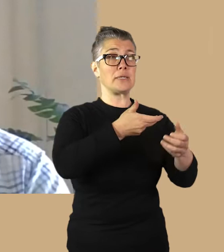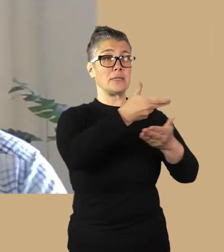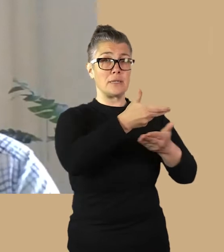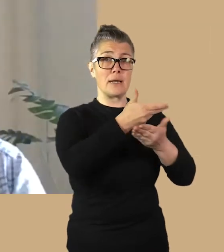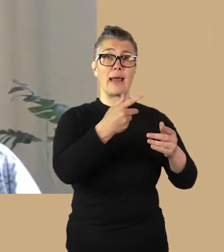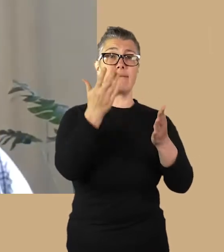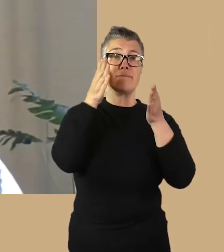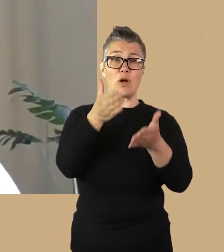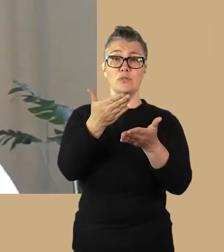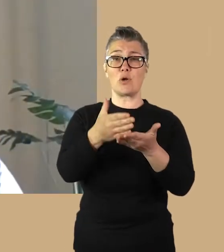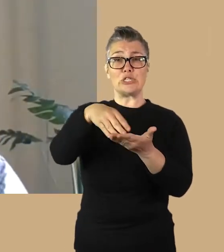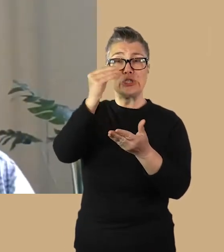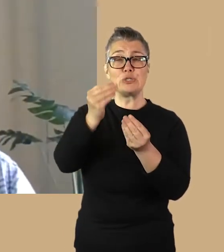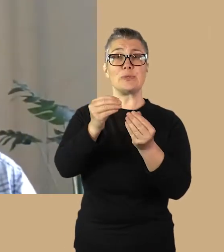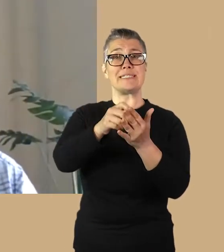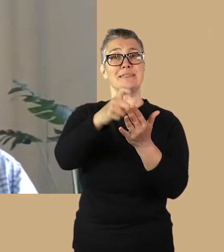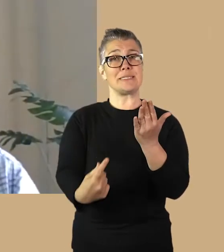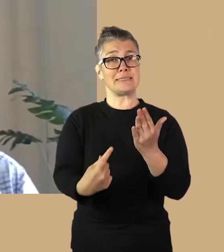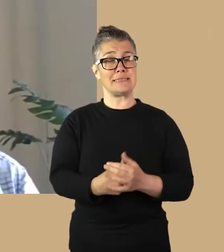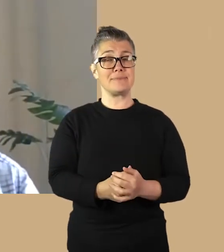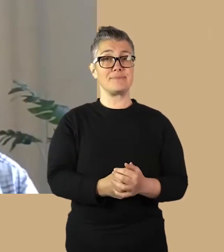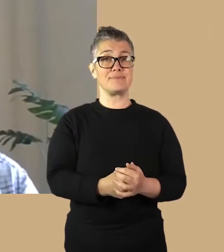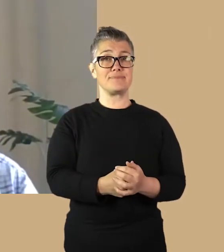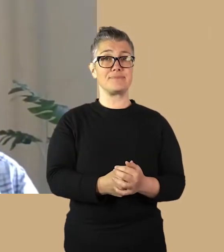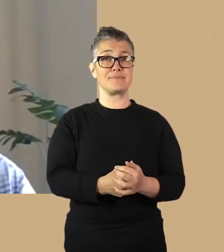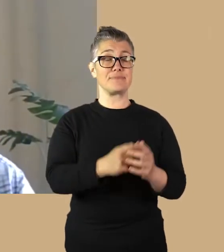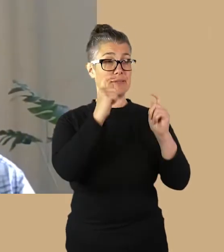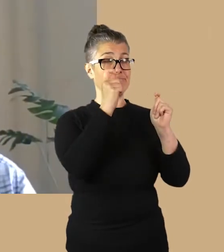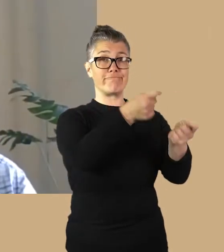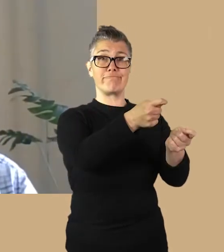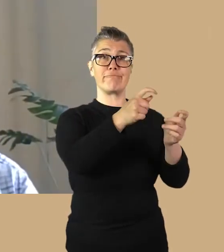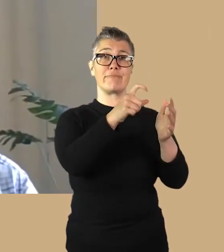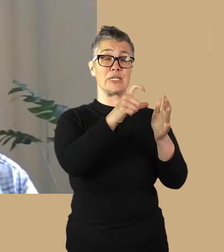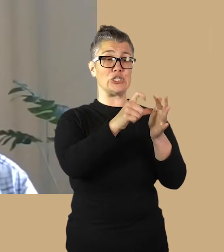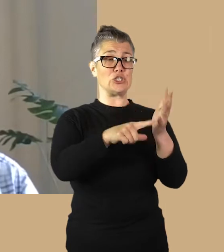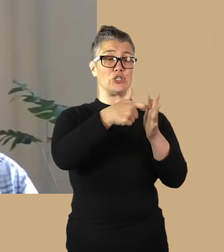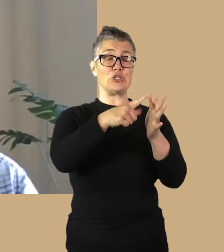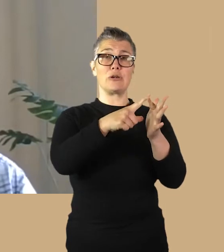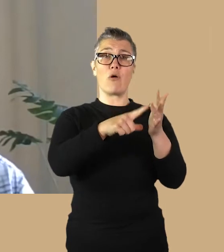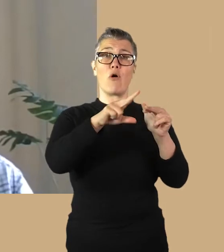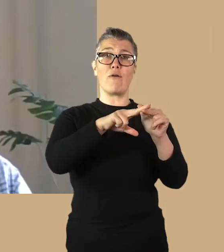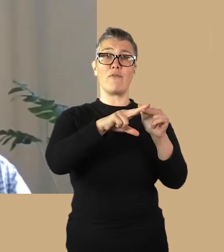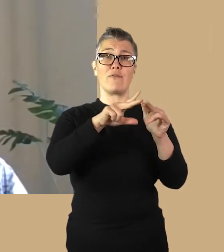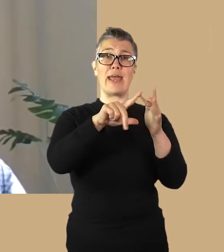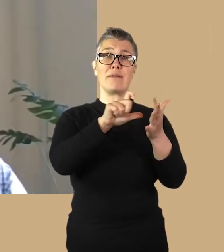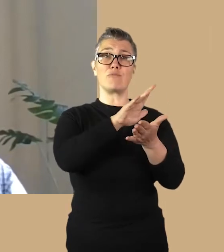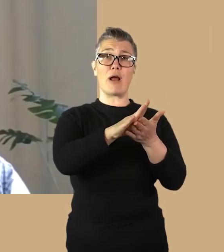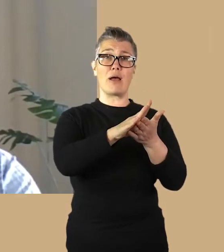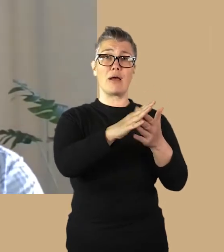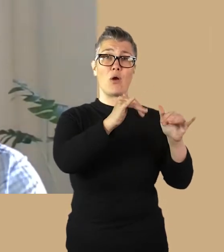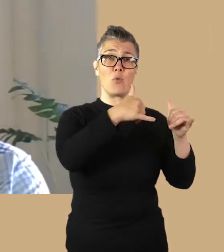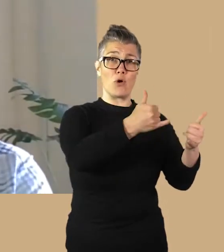Government's Ministerial Advocacy Committee for Students with a Disability. He has been honored with the Duke of Edinburgh